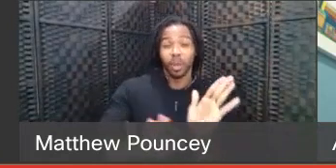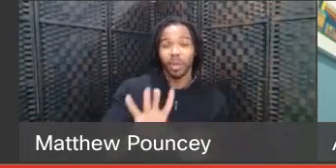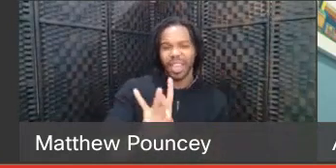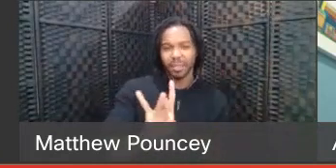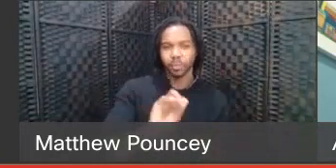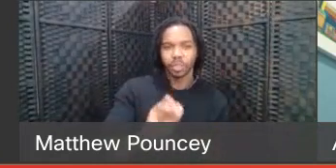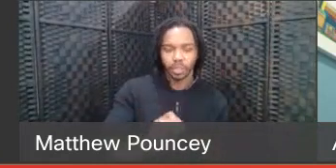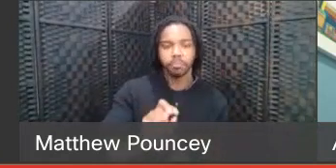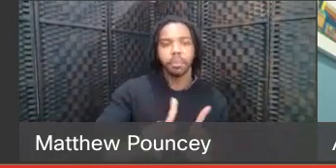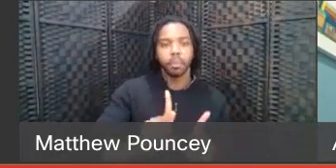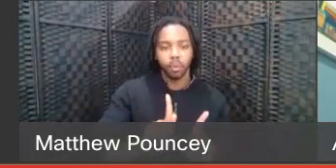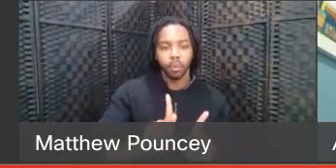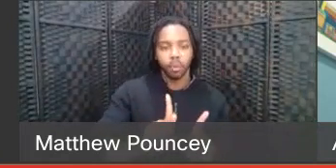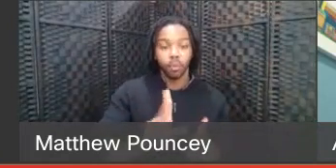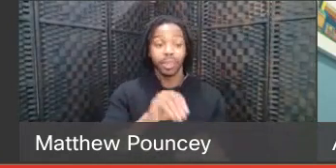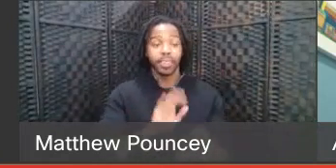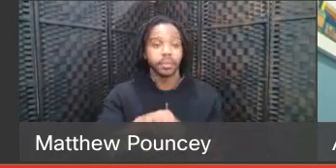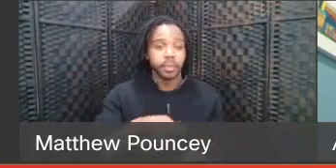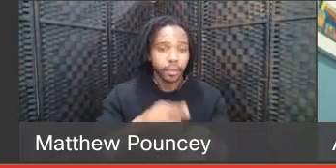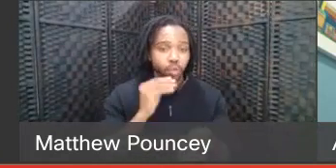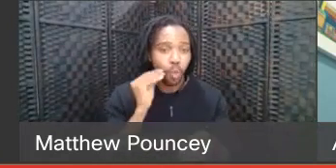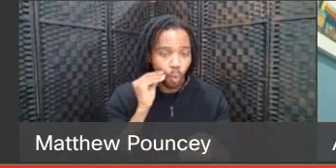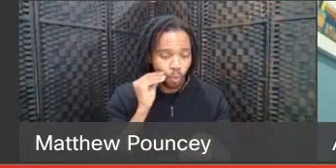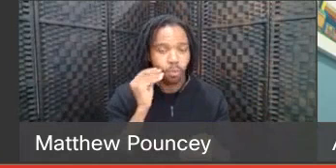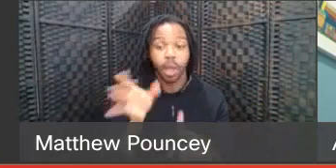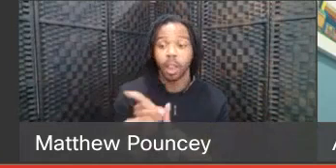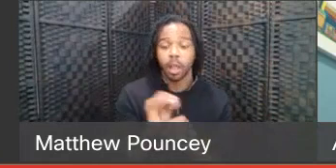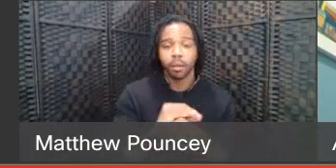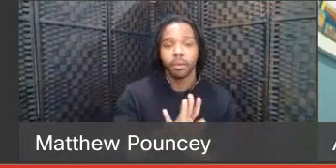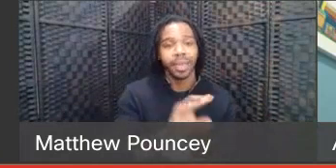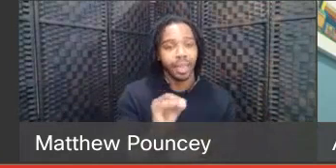natural homes who've contracted COVID and have had a confirmed COVID death.